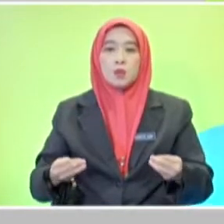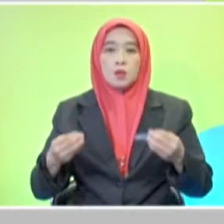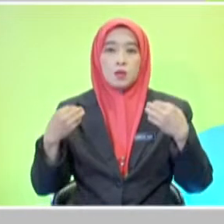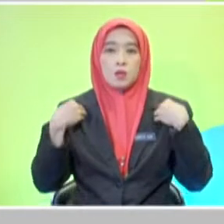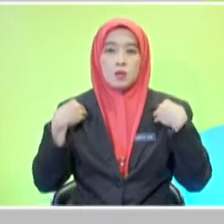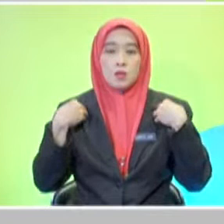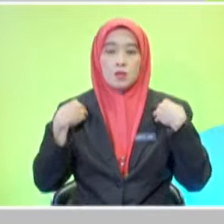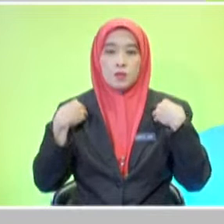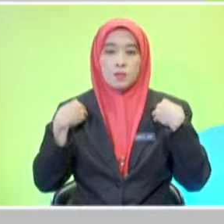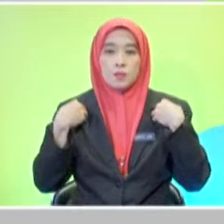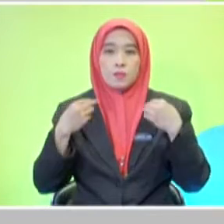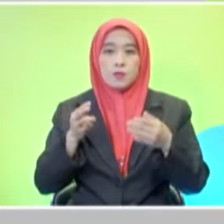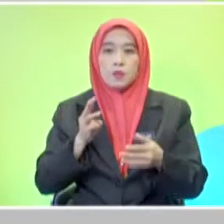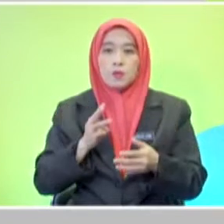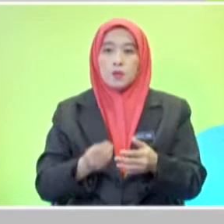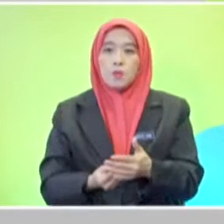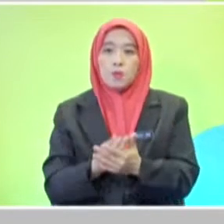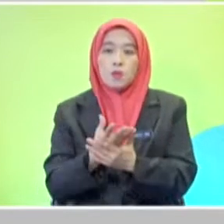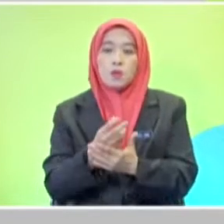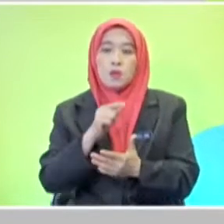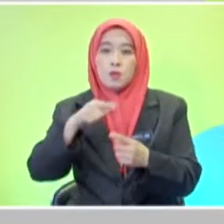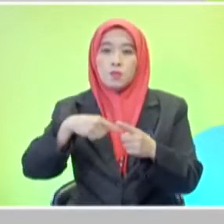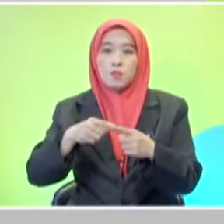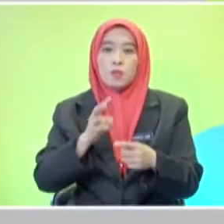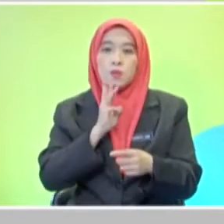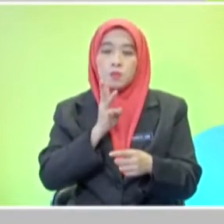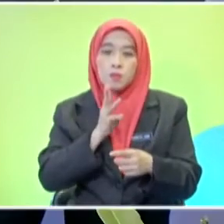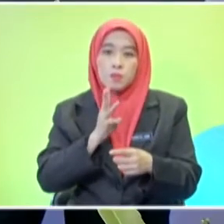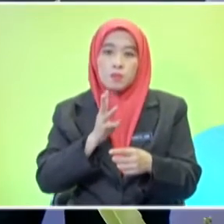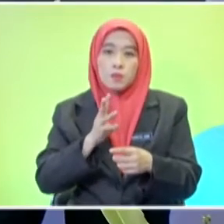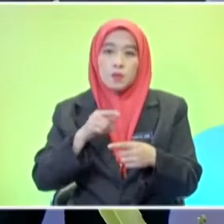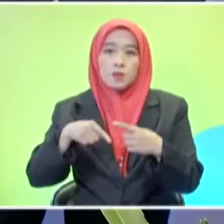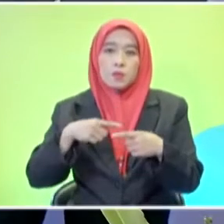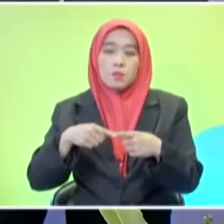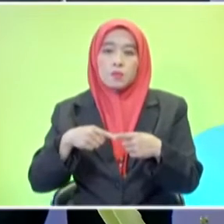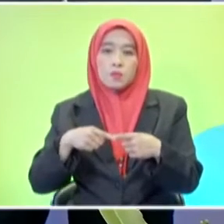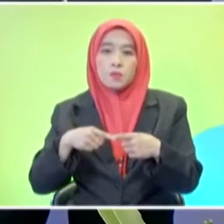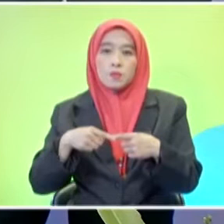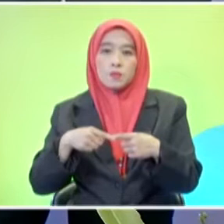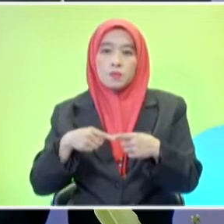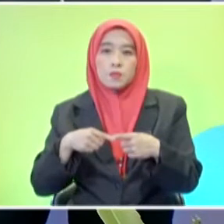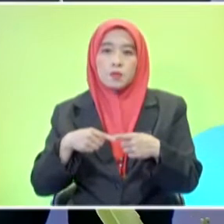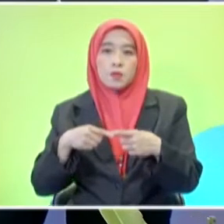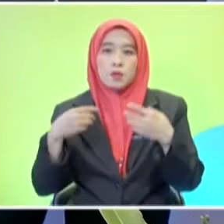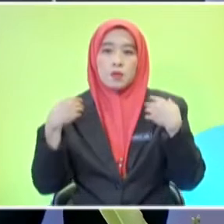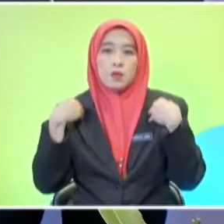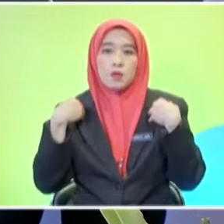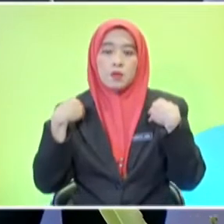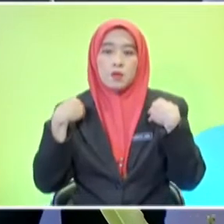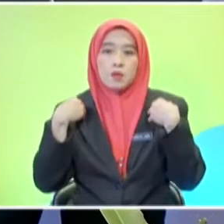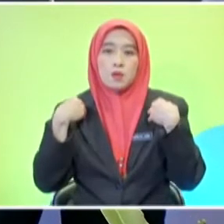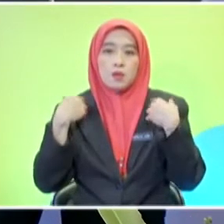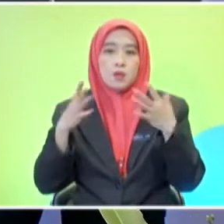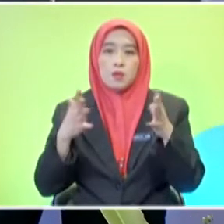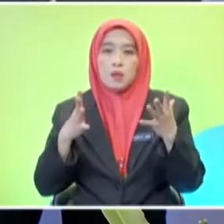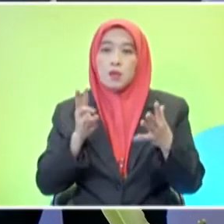plants when water is finite, especially when it is during the drought season. A drought season where there's no more